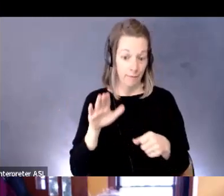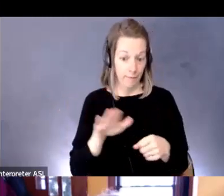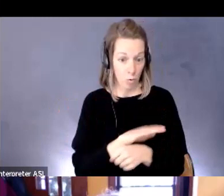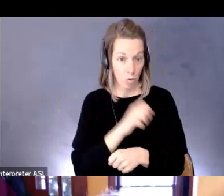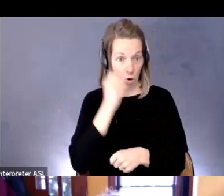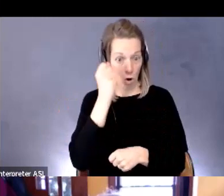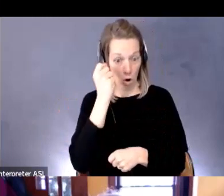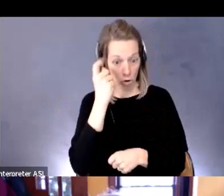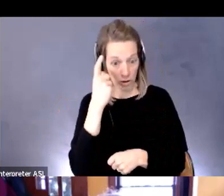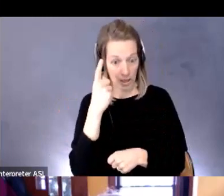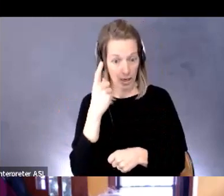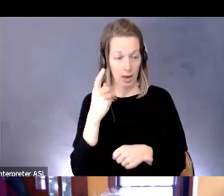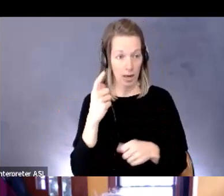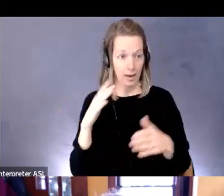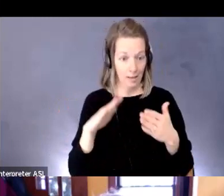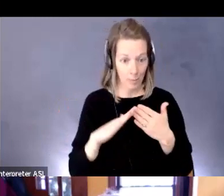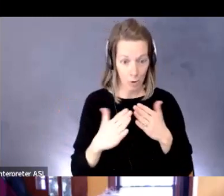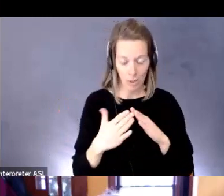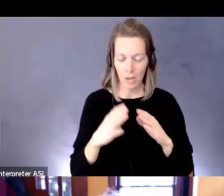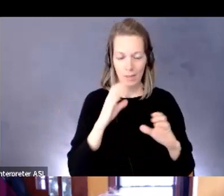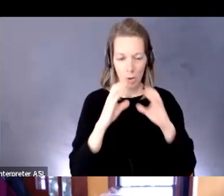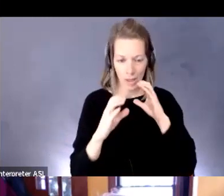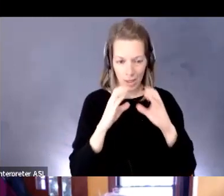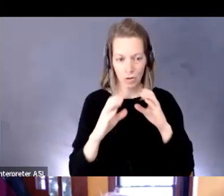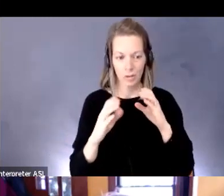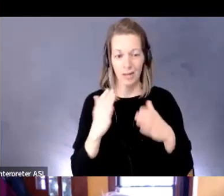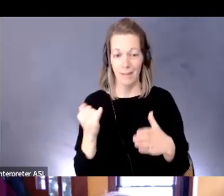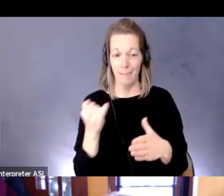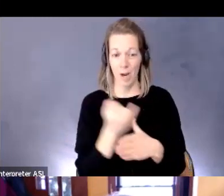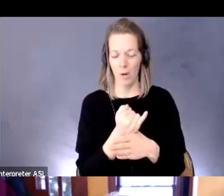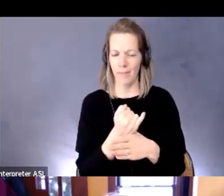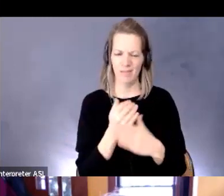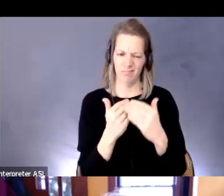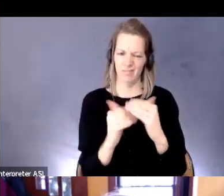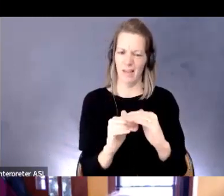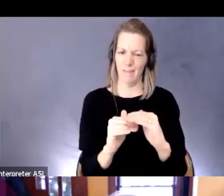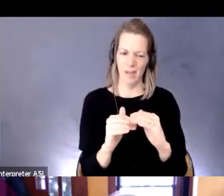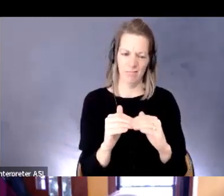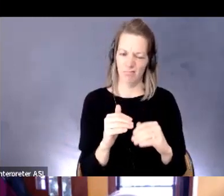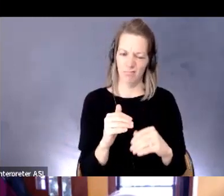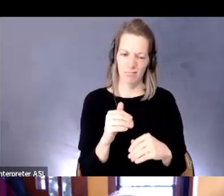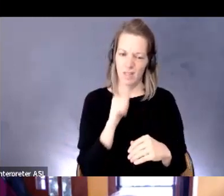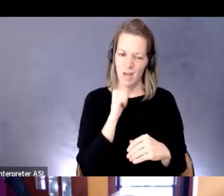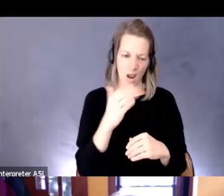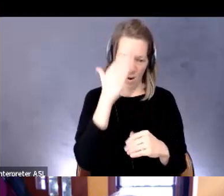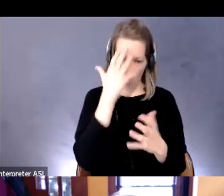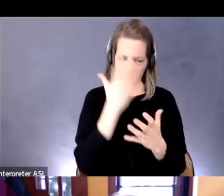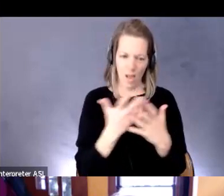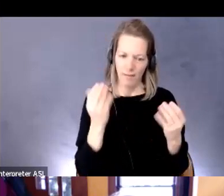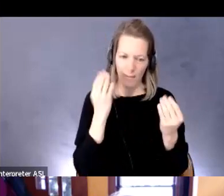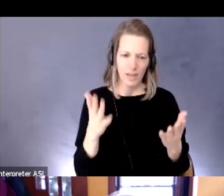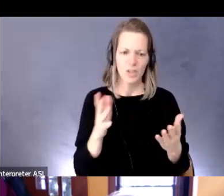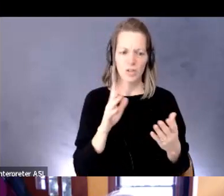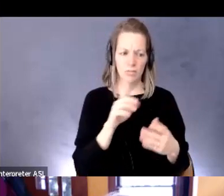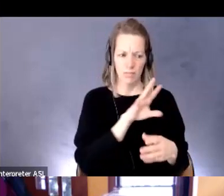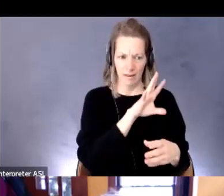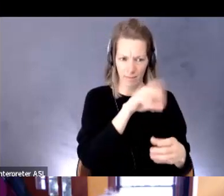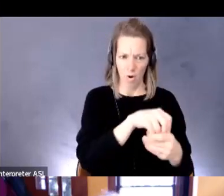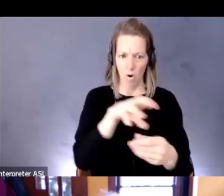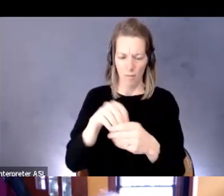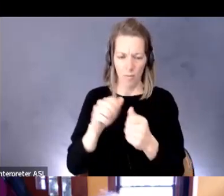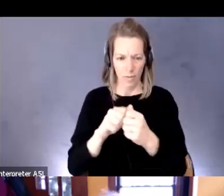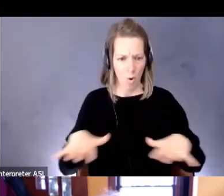of communication impairment as a general problem that permeates all those groups. And so I